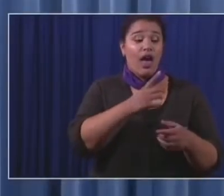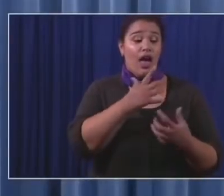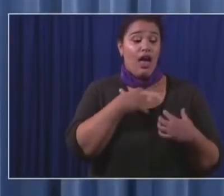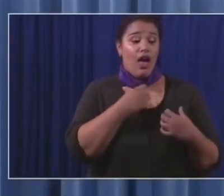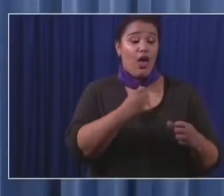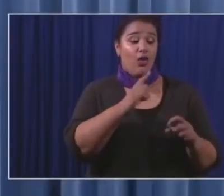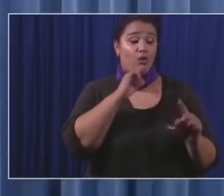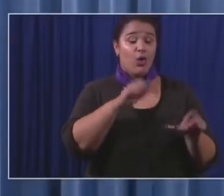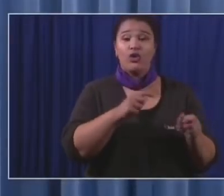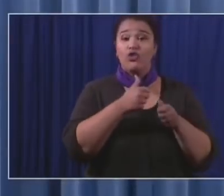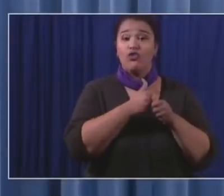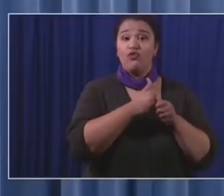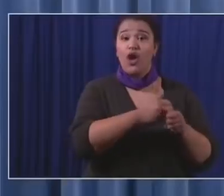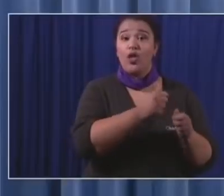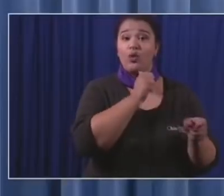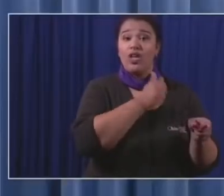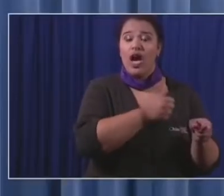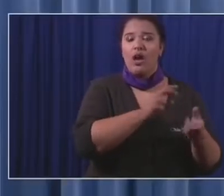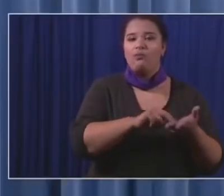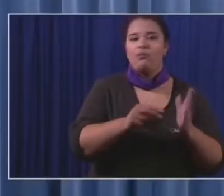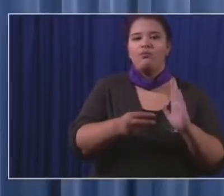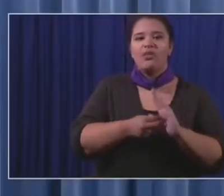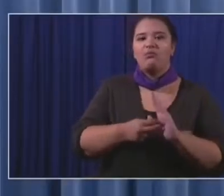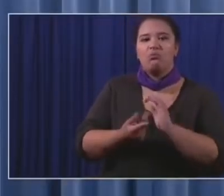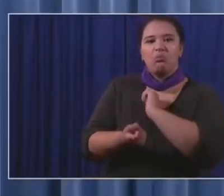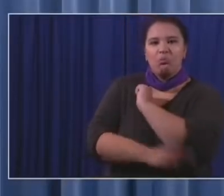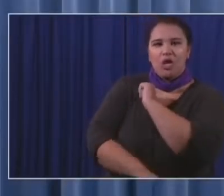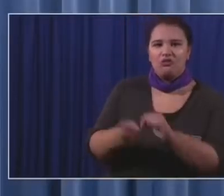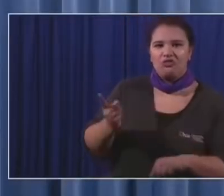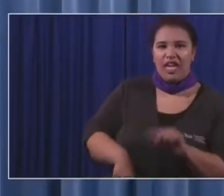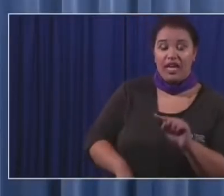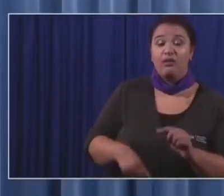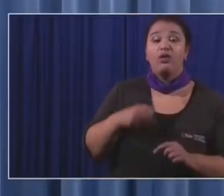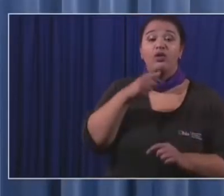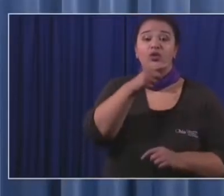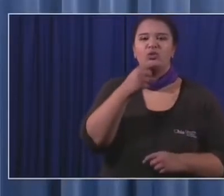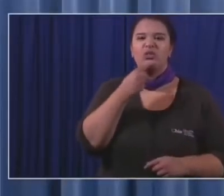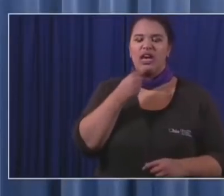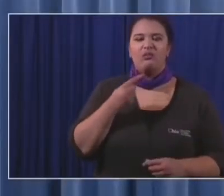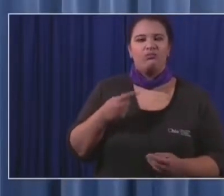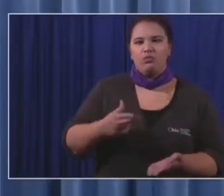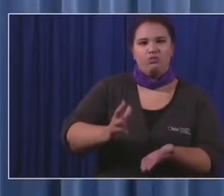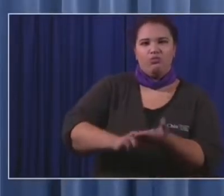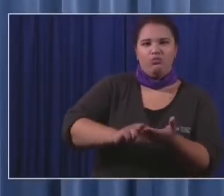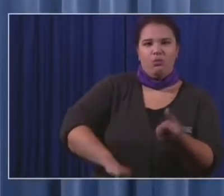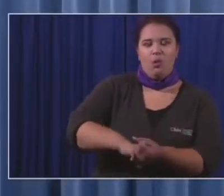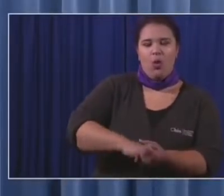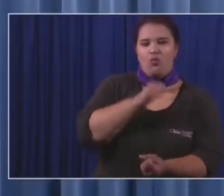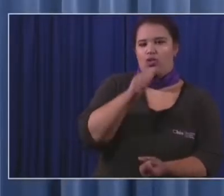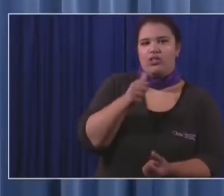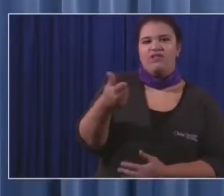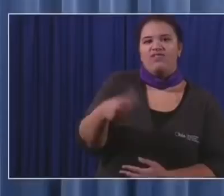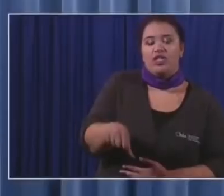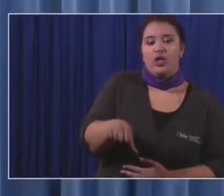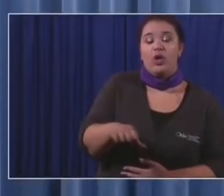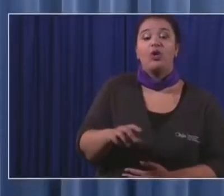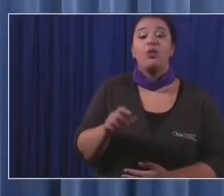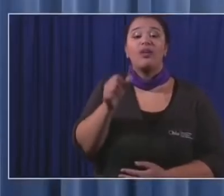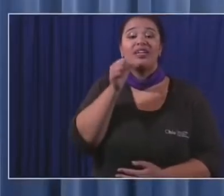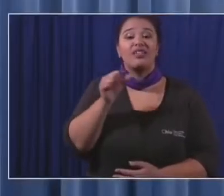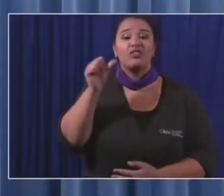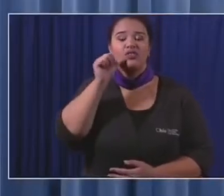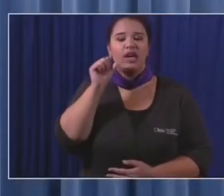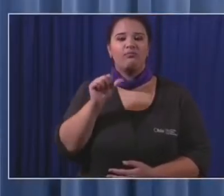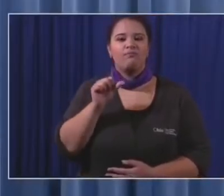55, which, among other provisions, is going to decriminalize failure to follow health orders. You have indicated that you probably